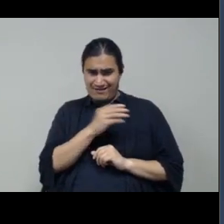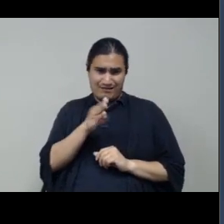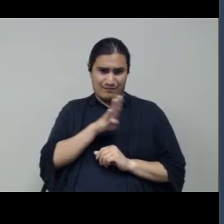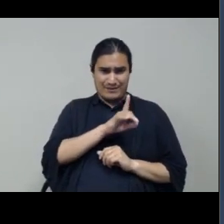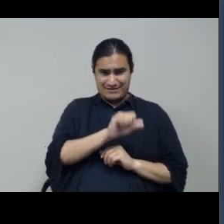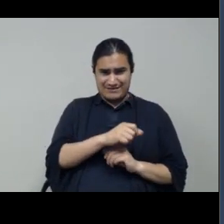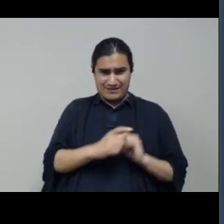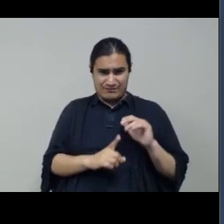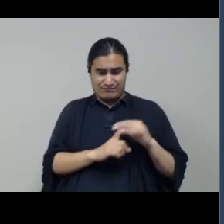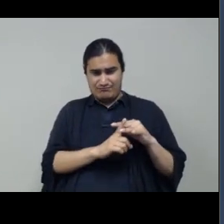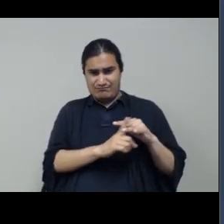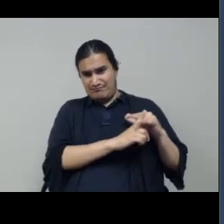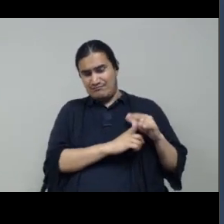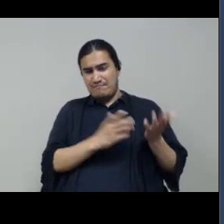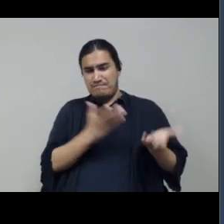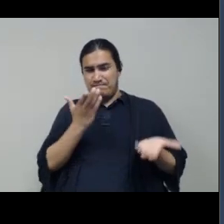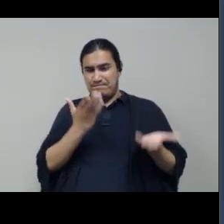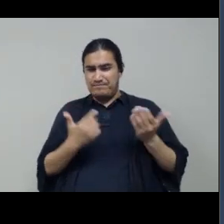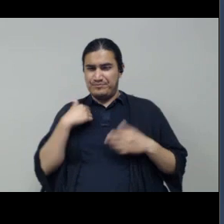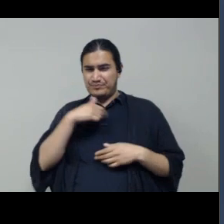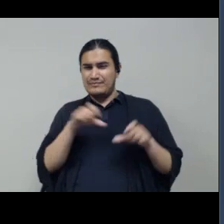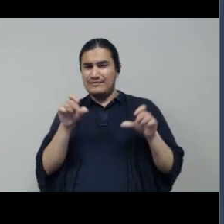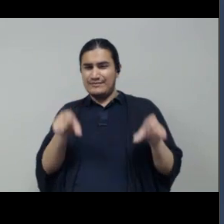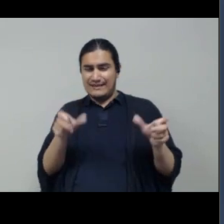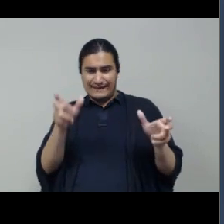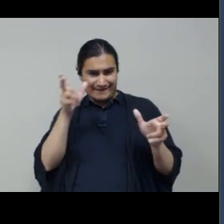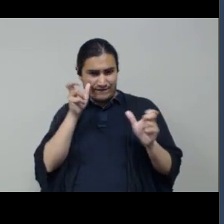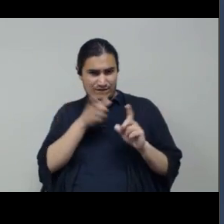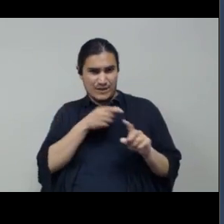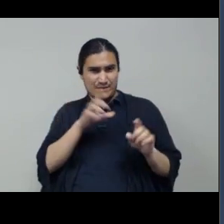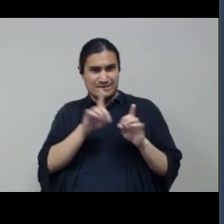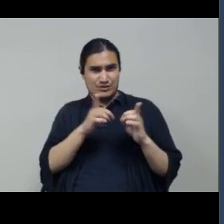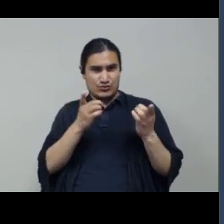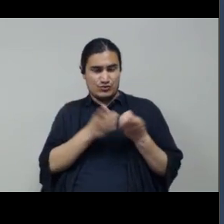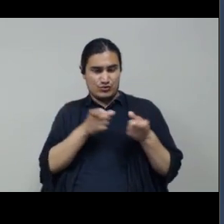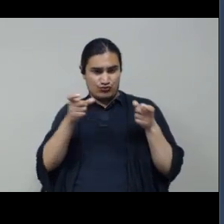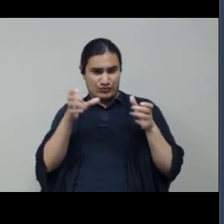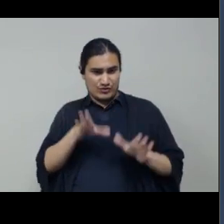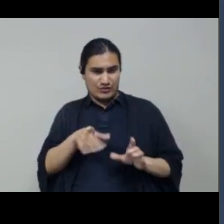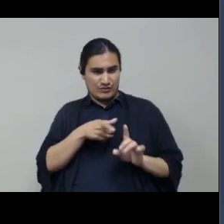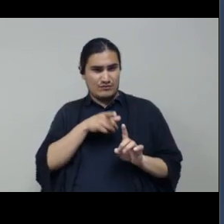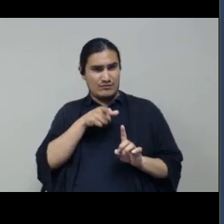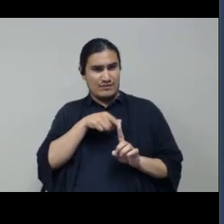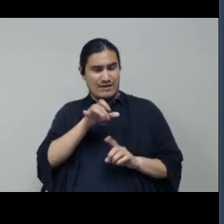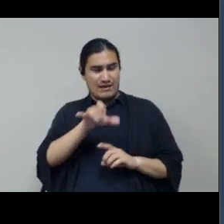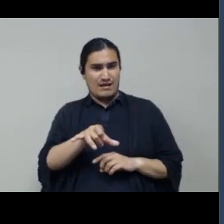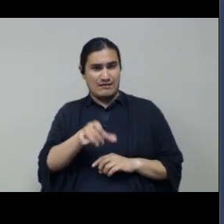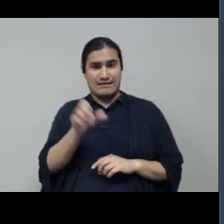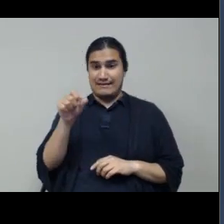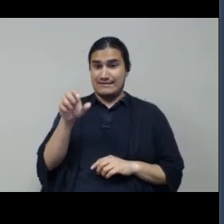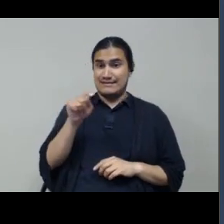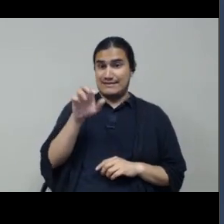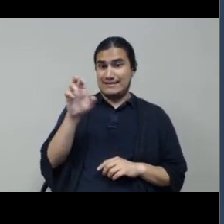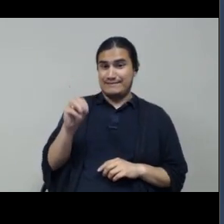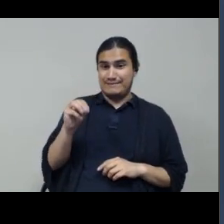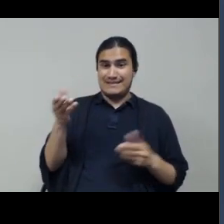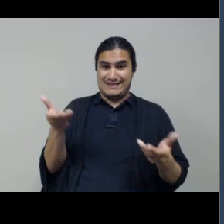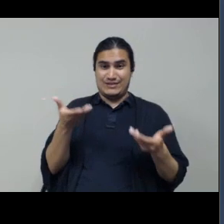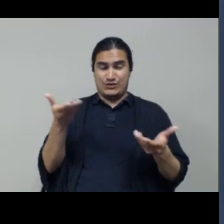came in, and perhaps we can hear from the district director on this either today or Tim is